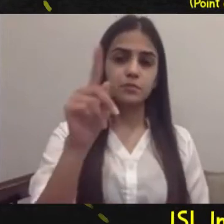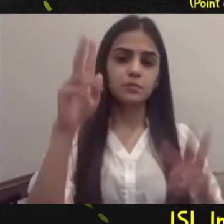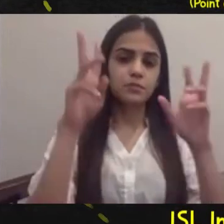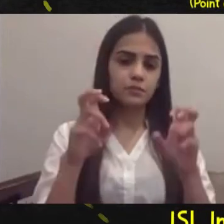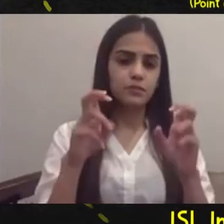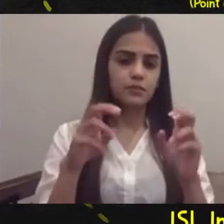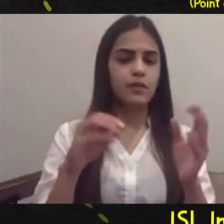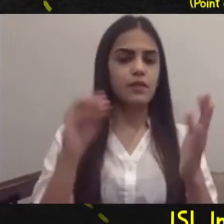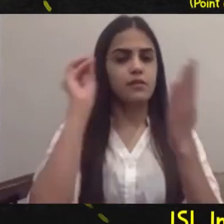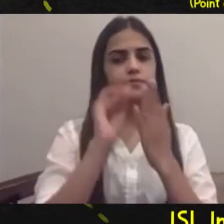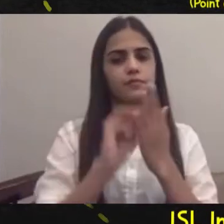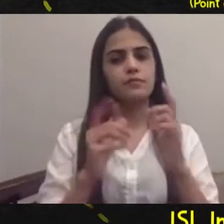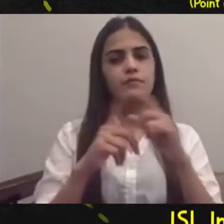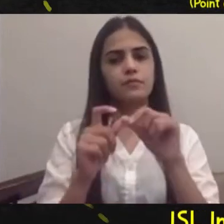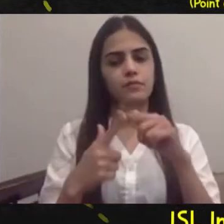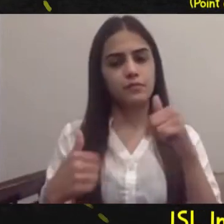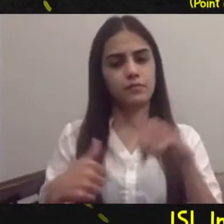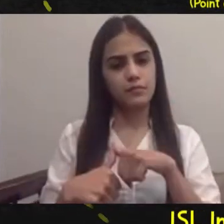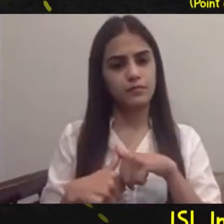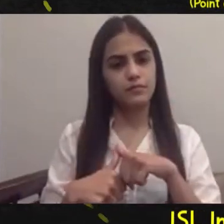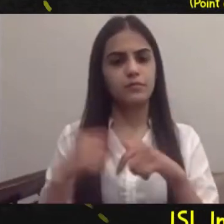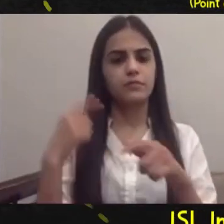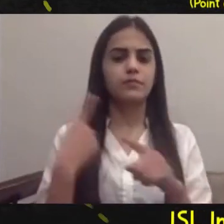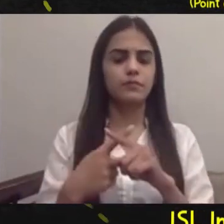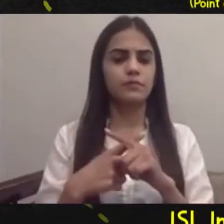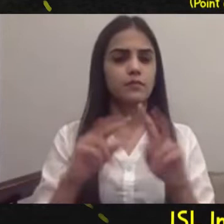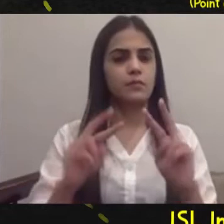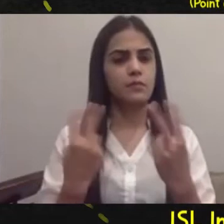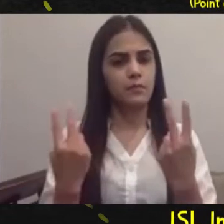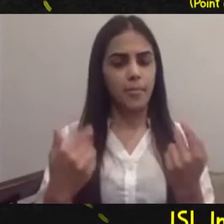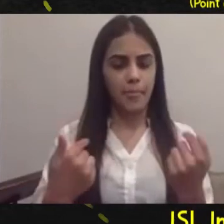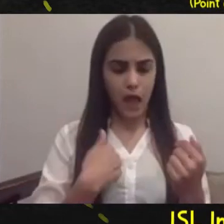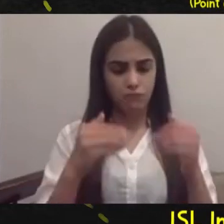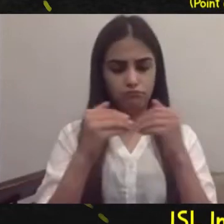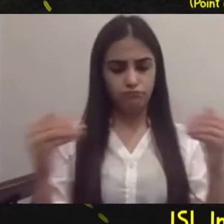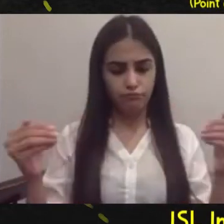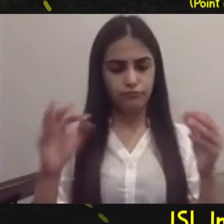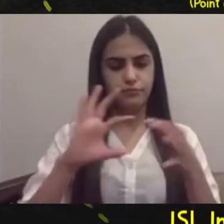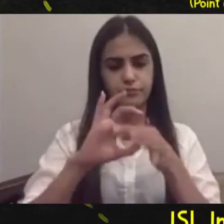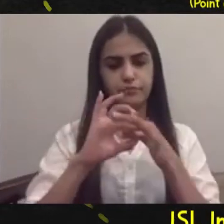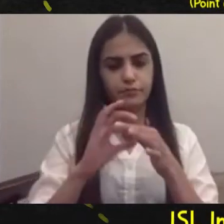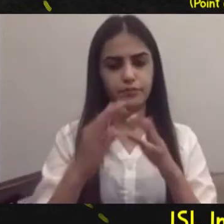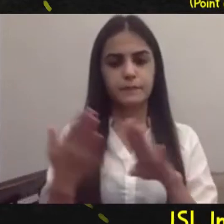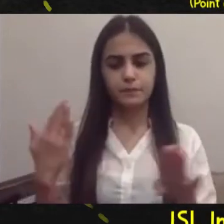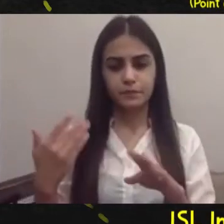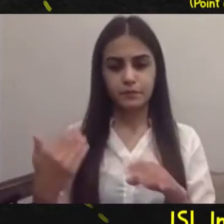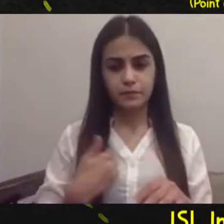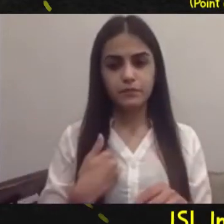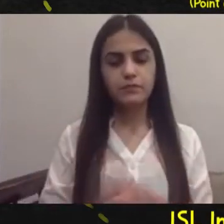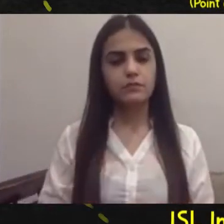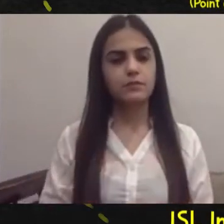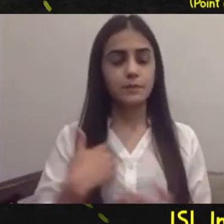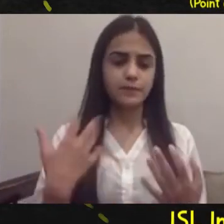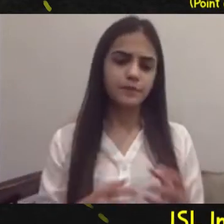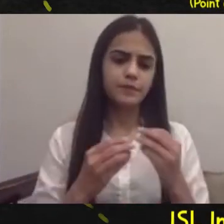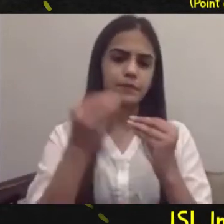data, or through what is called the quantified self, or I measure, therefore I am. So I wanted to give you an